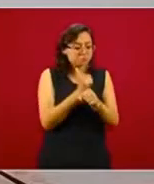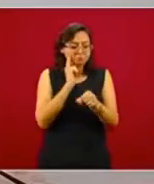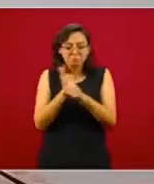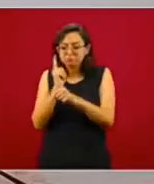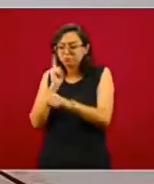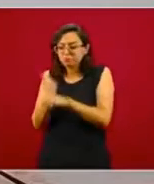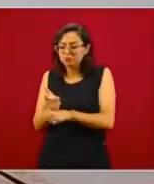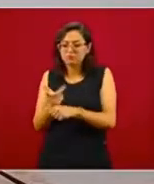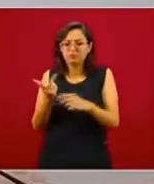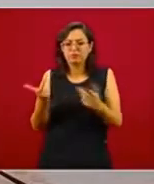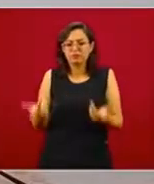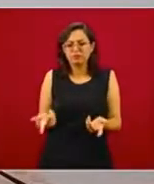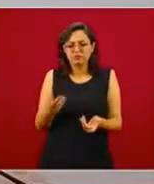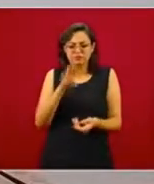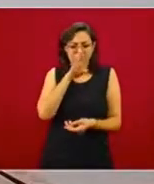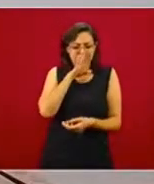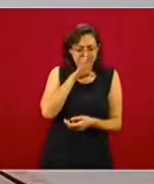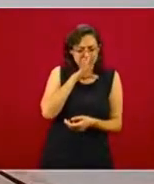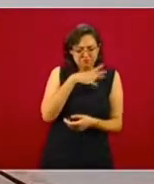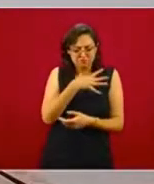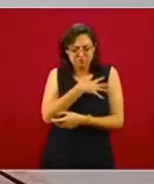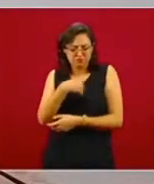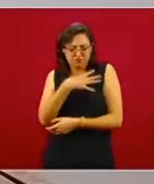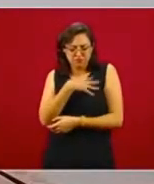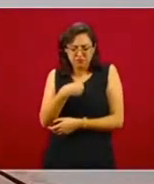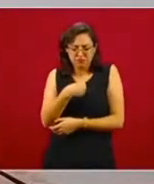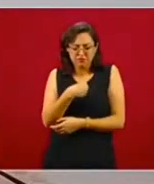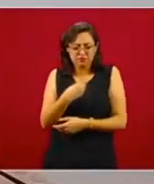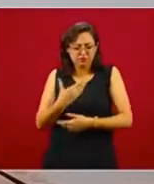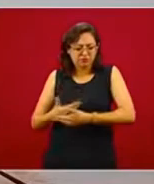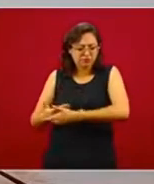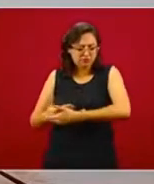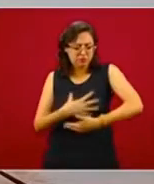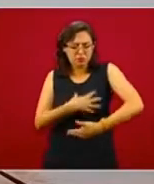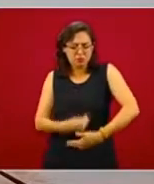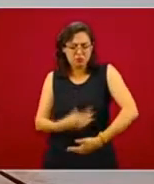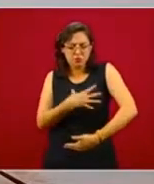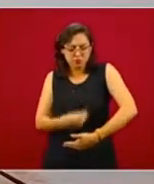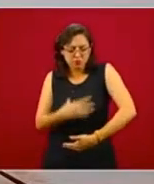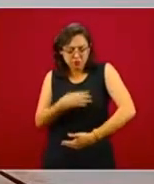seen cases that are apparently from